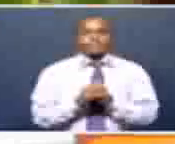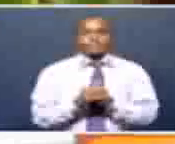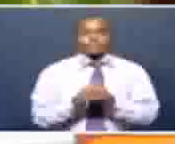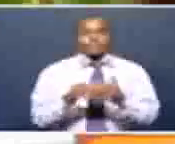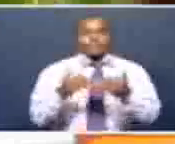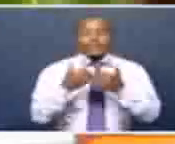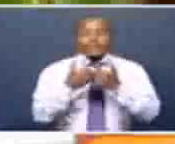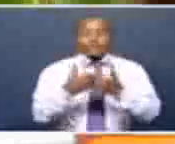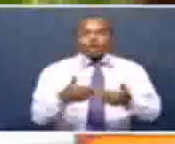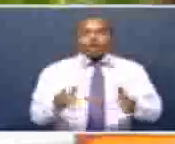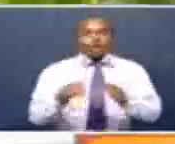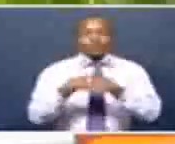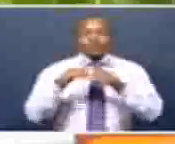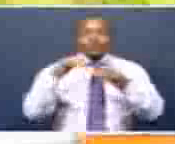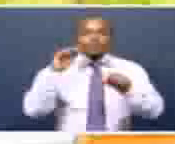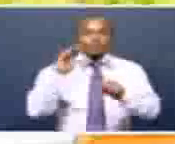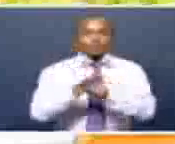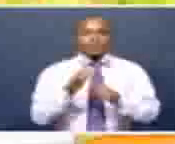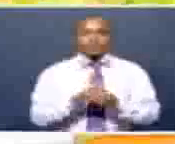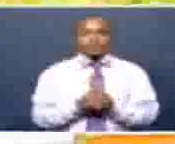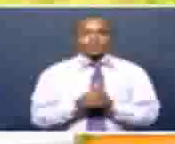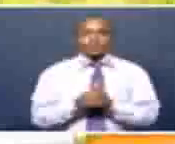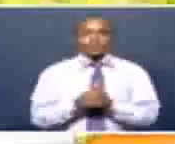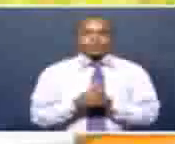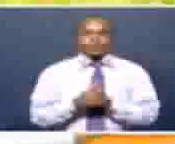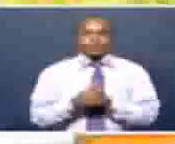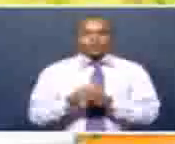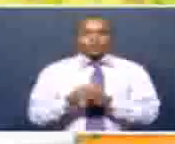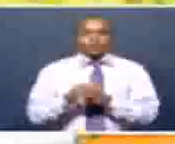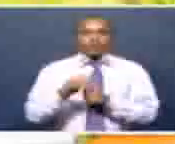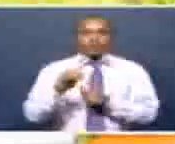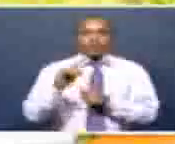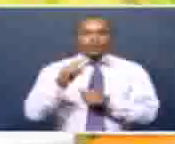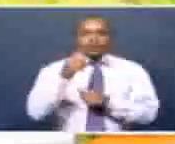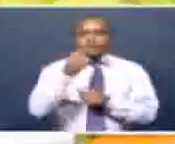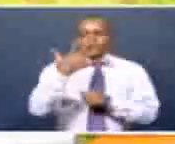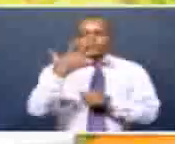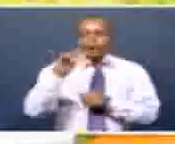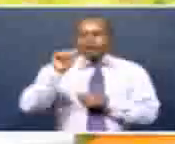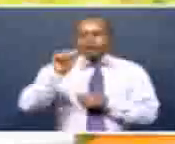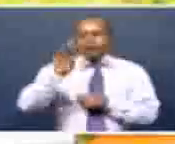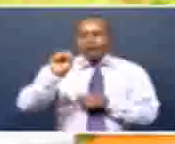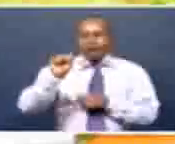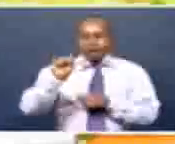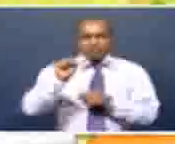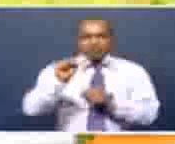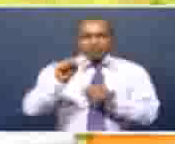already too much to bear for the farmers. Namba ya kwanza imeadrika ni 25 acres